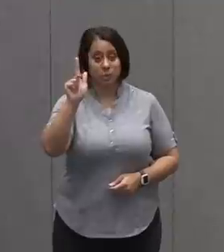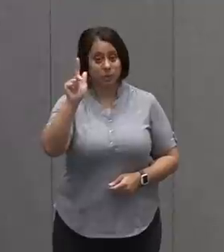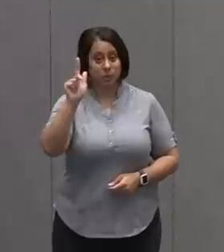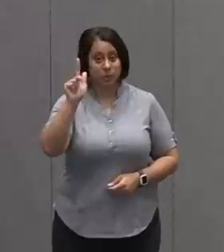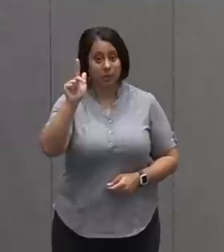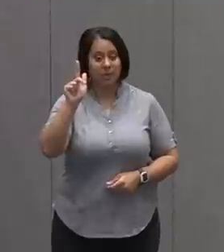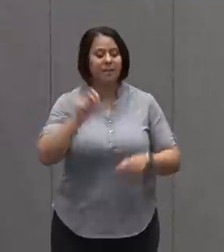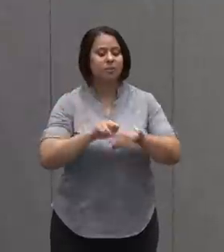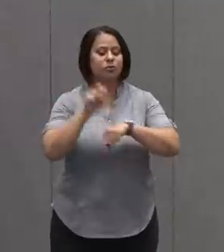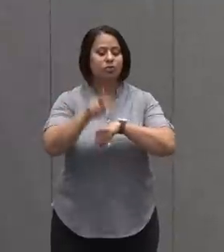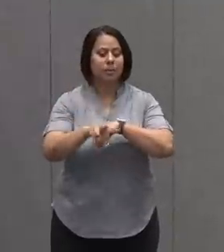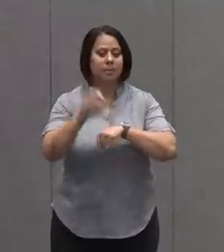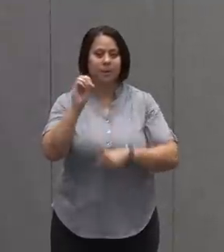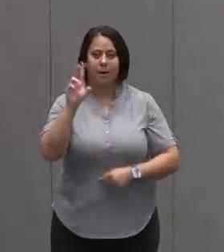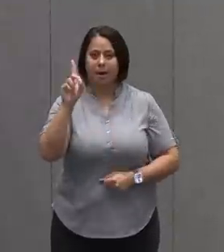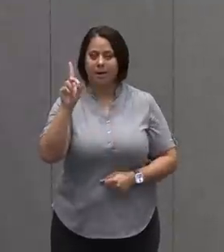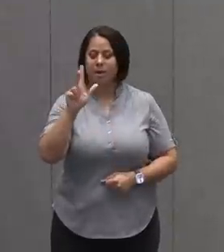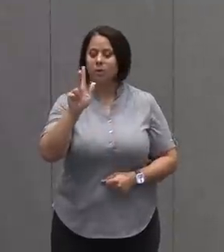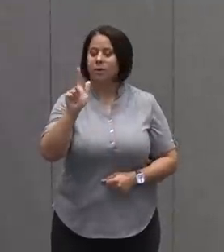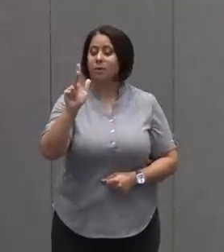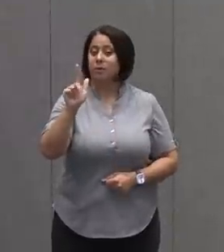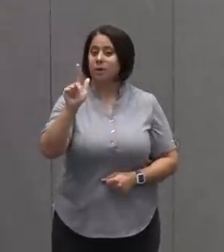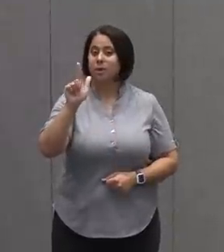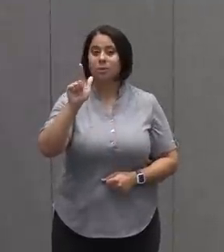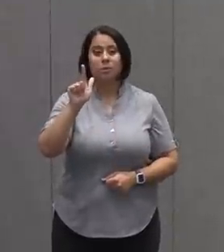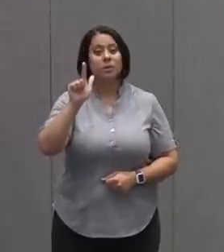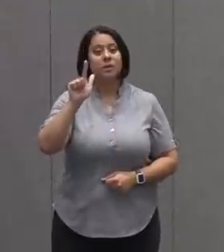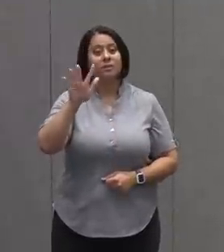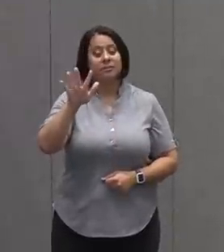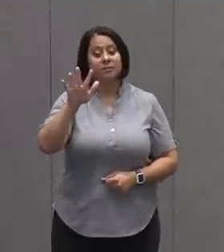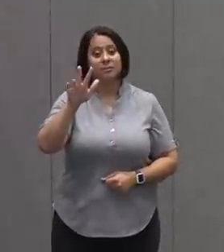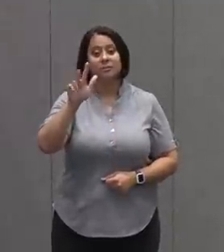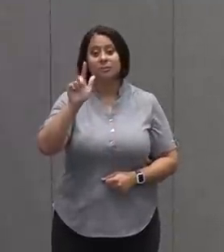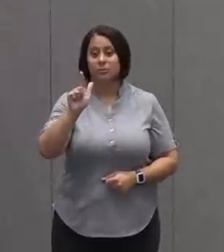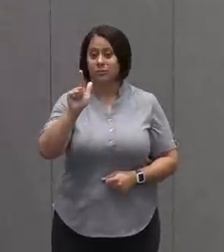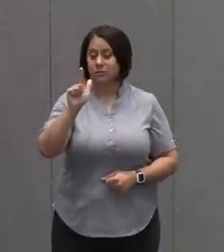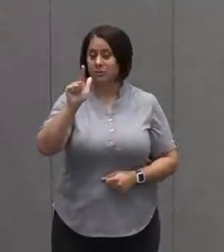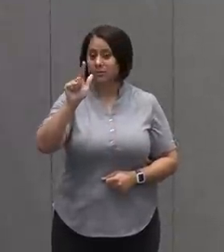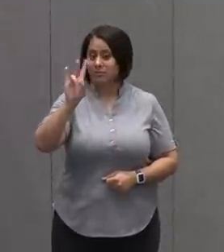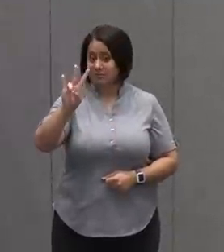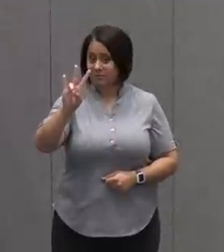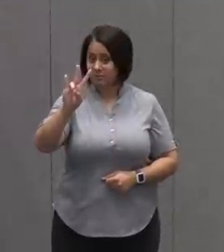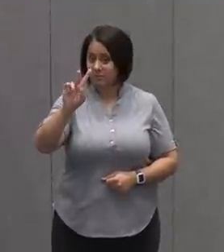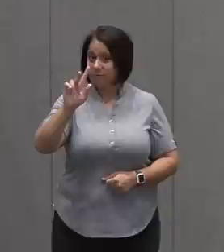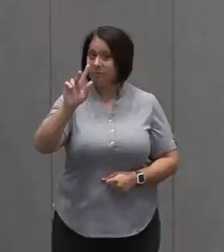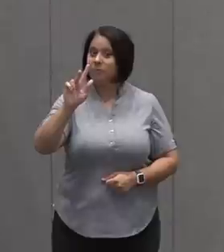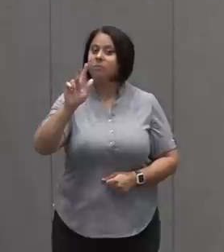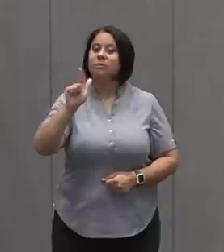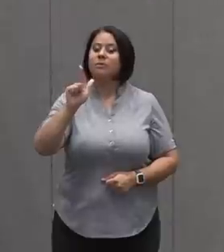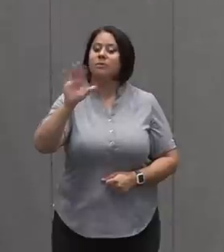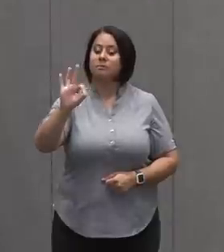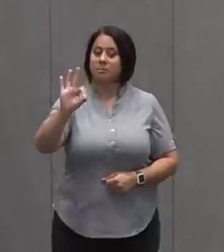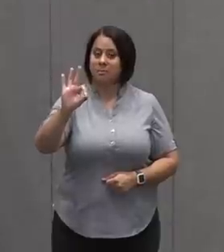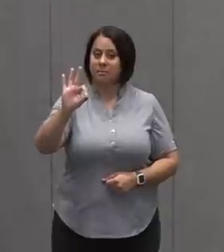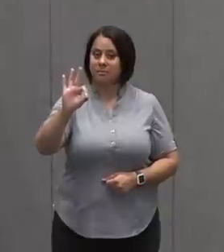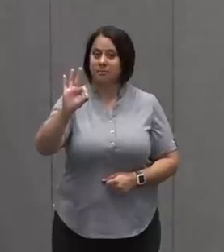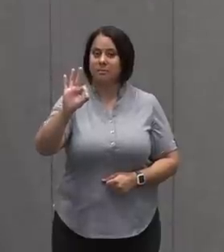count by odd numbers. 23, 25, 27,